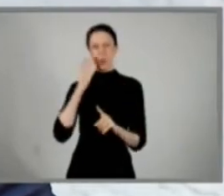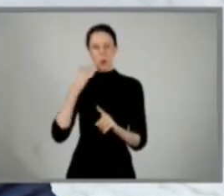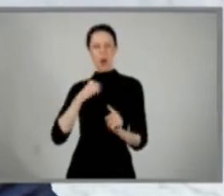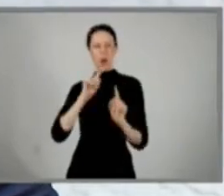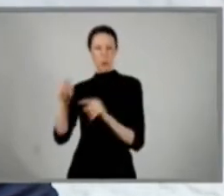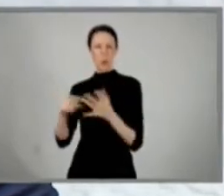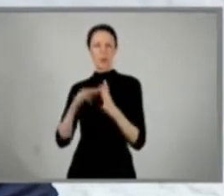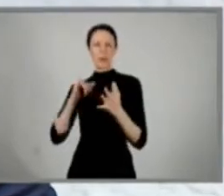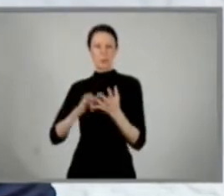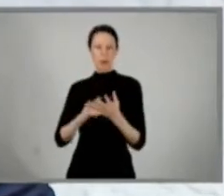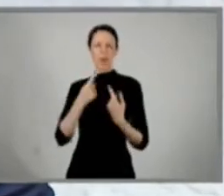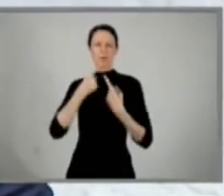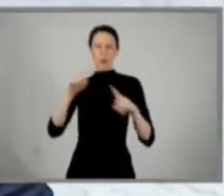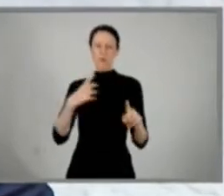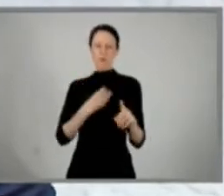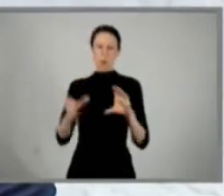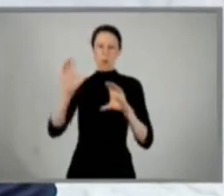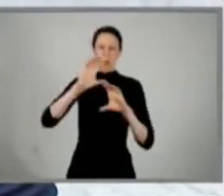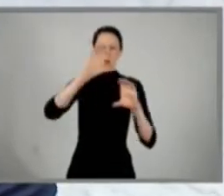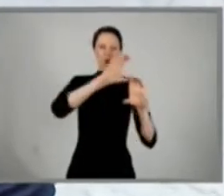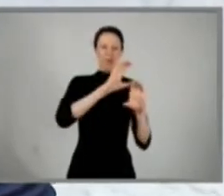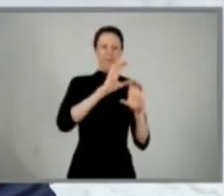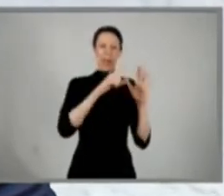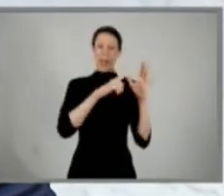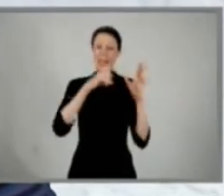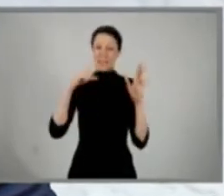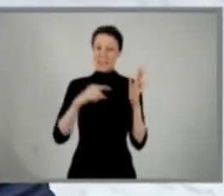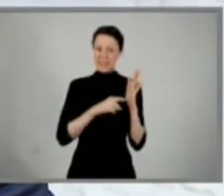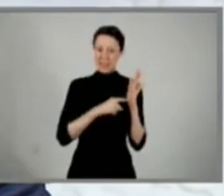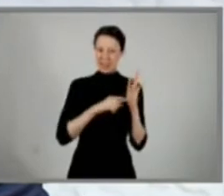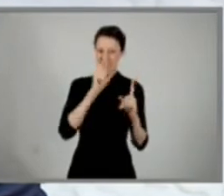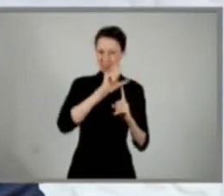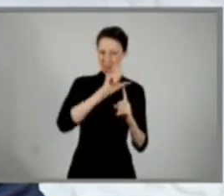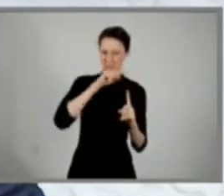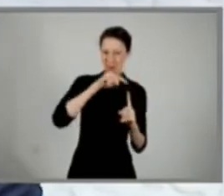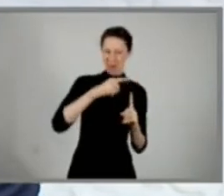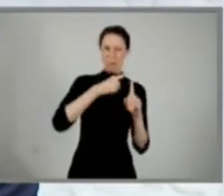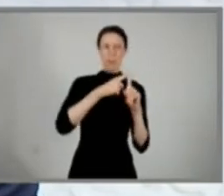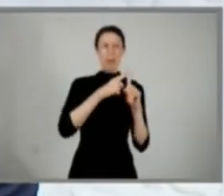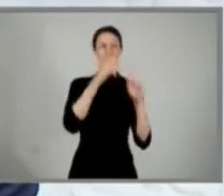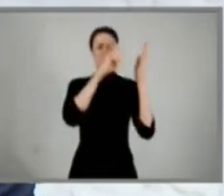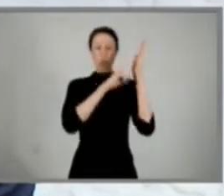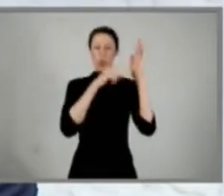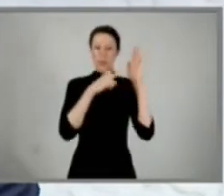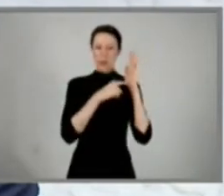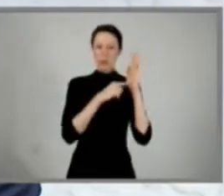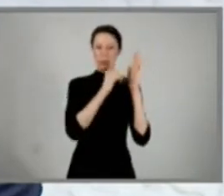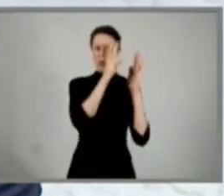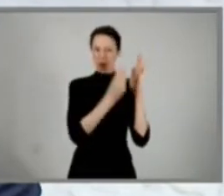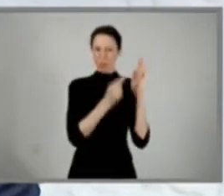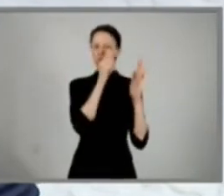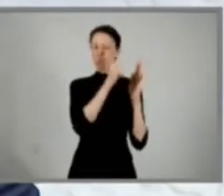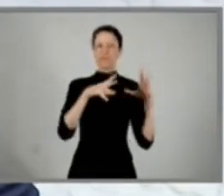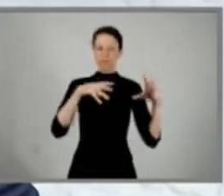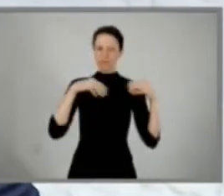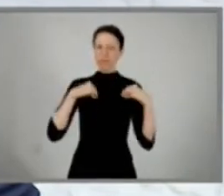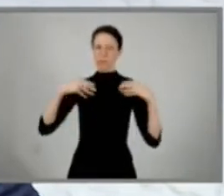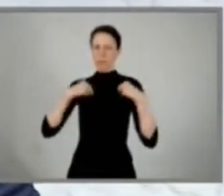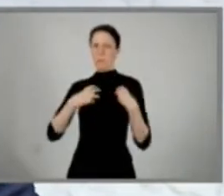Territory. But the challenge is still greater than the capacity to receive people back into quarantine. Now, obviously, Australia is